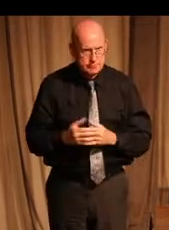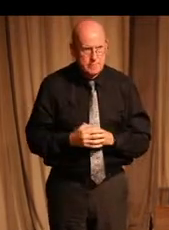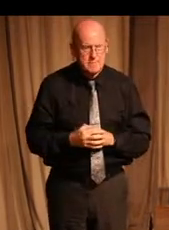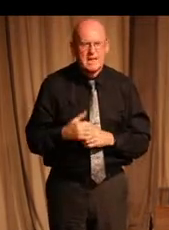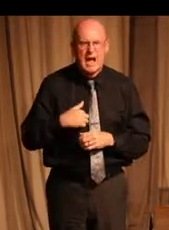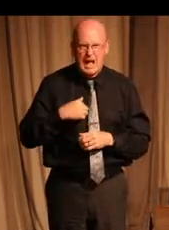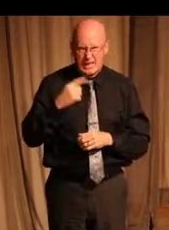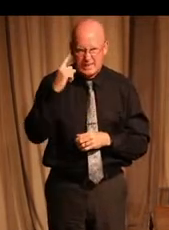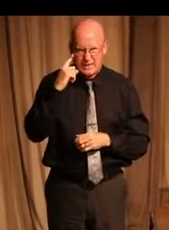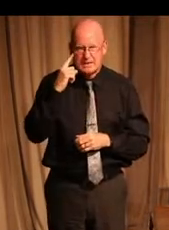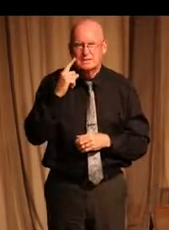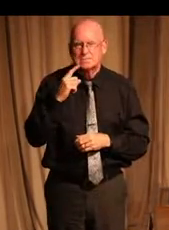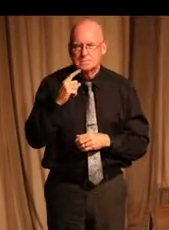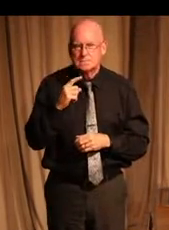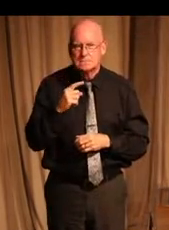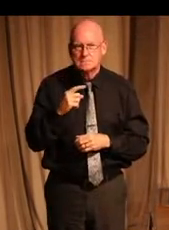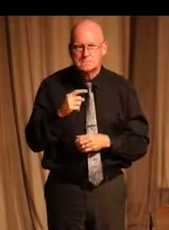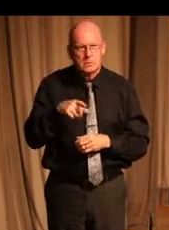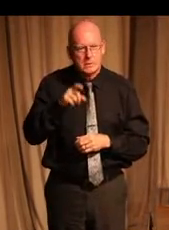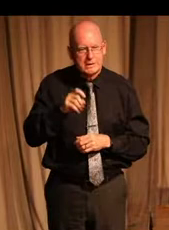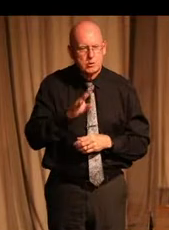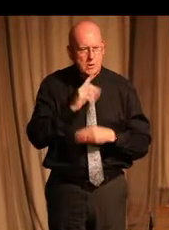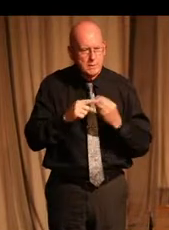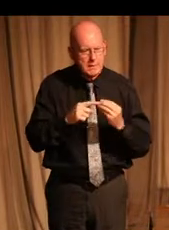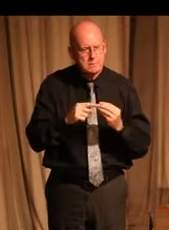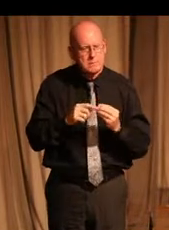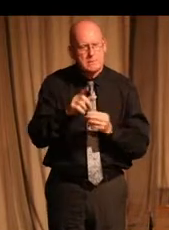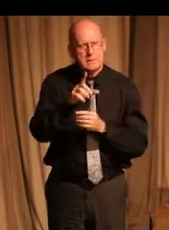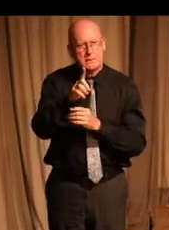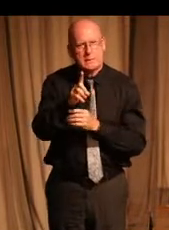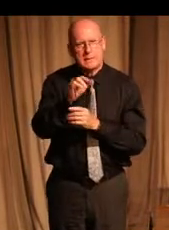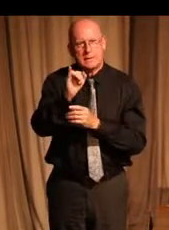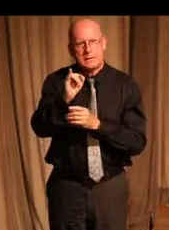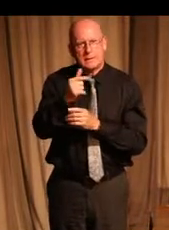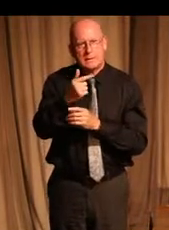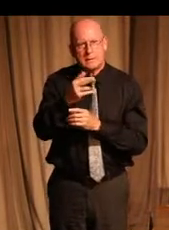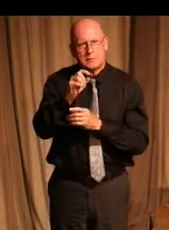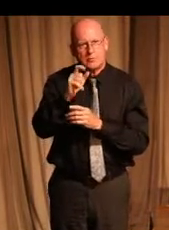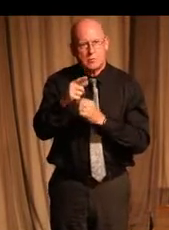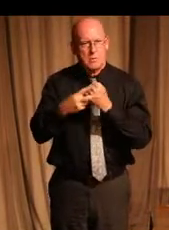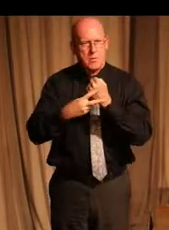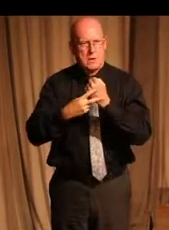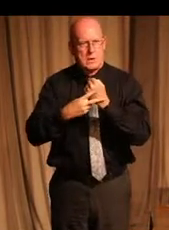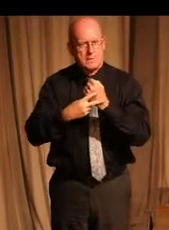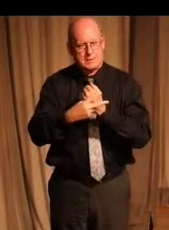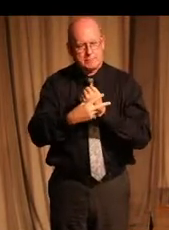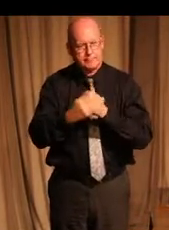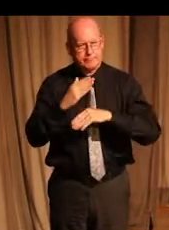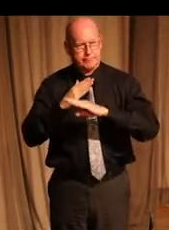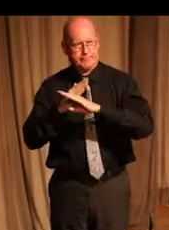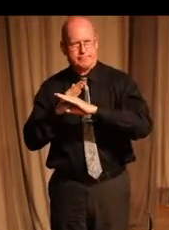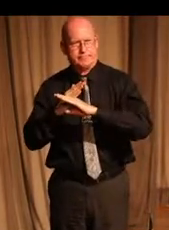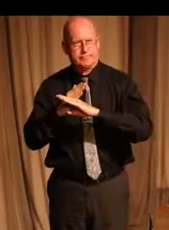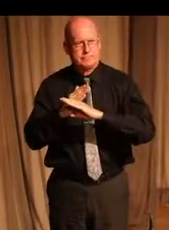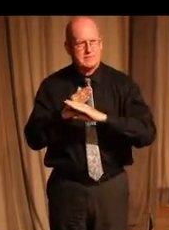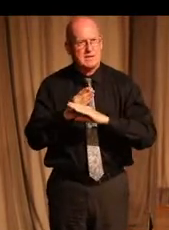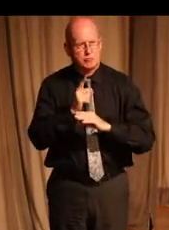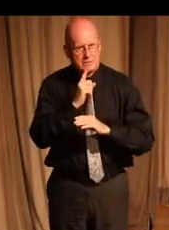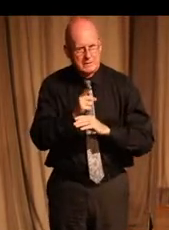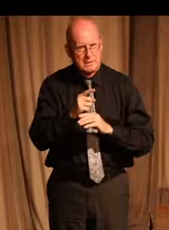you know, there is a lot of space to talk about digital archiving and being conscious and intentional around like what that means